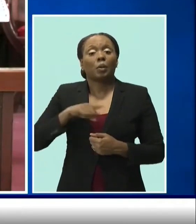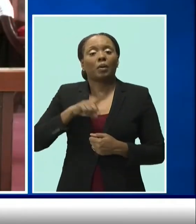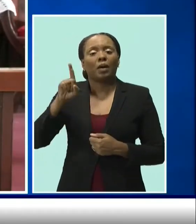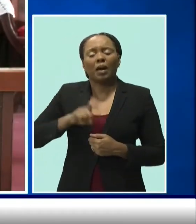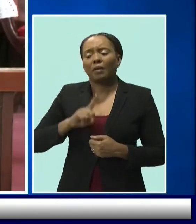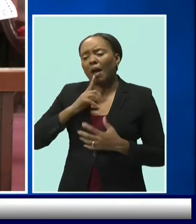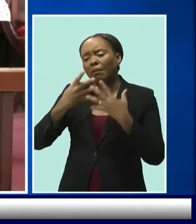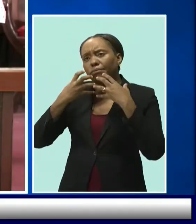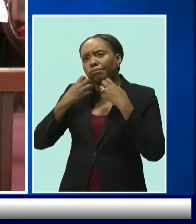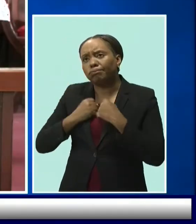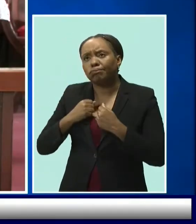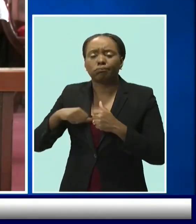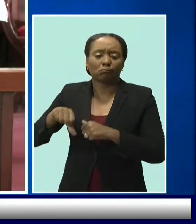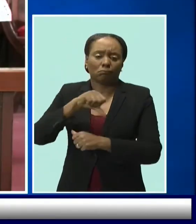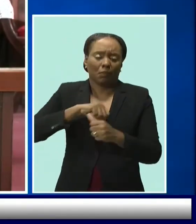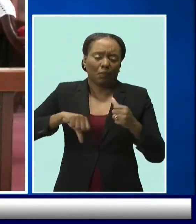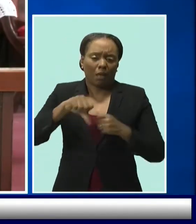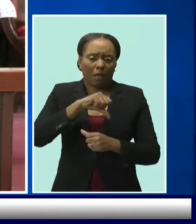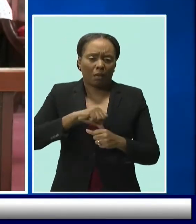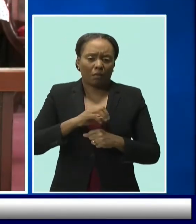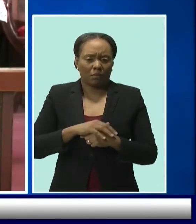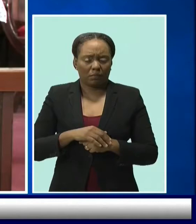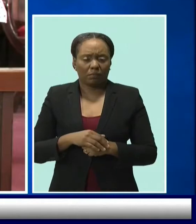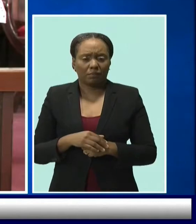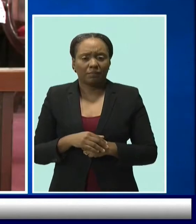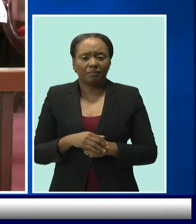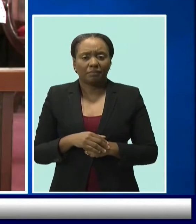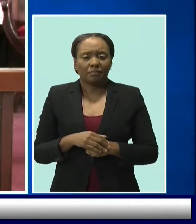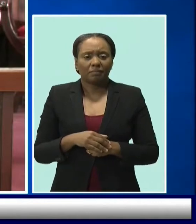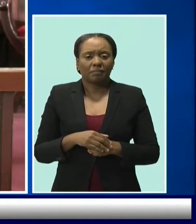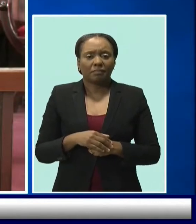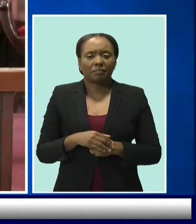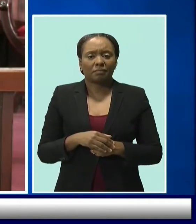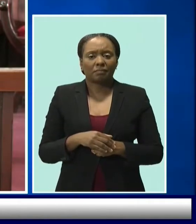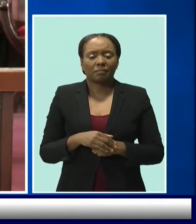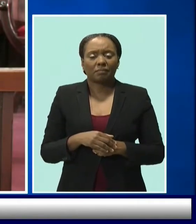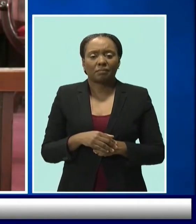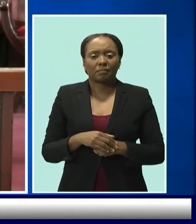other, and to be able to